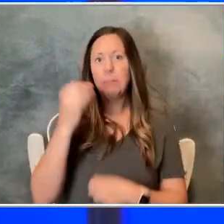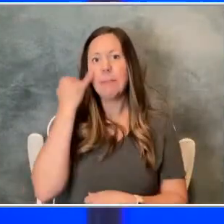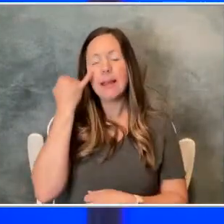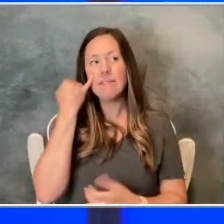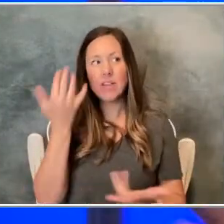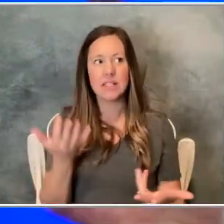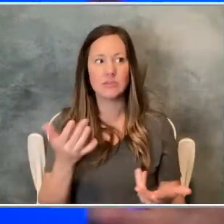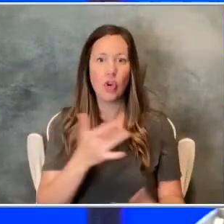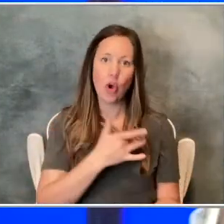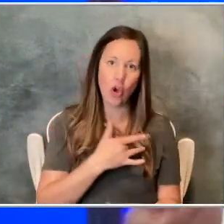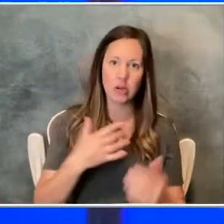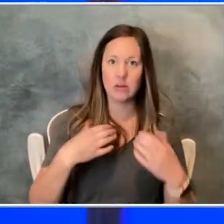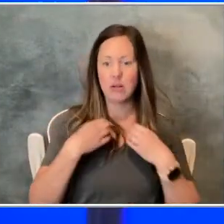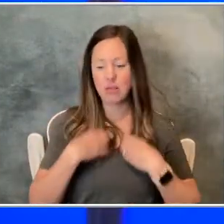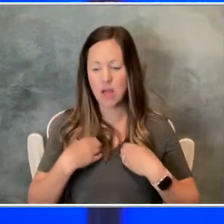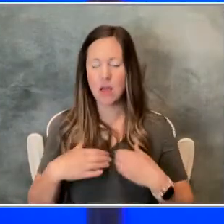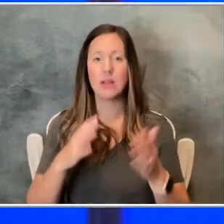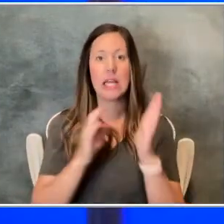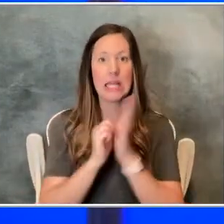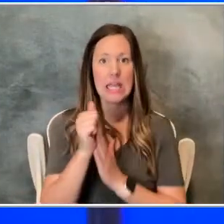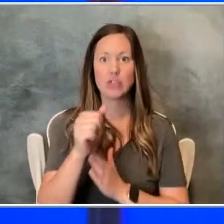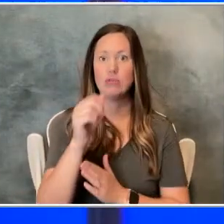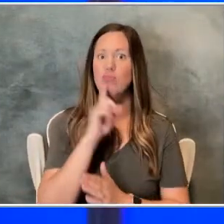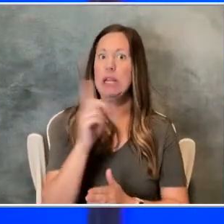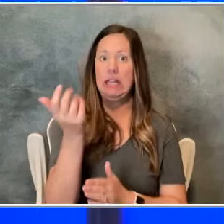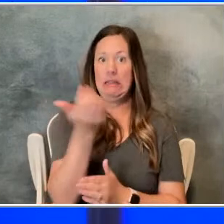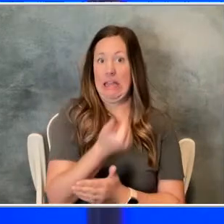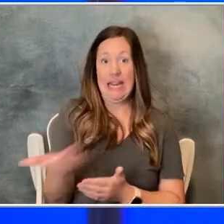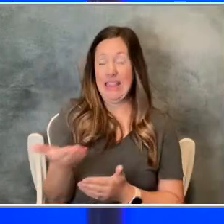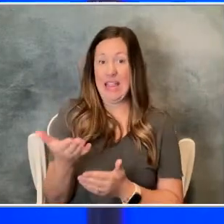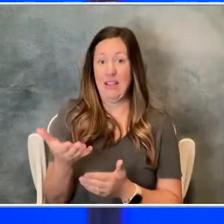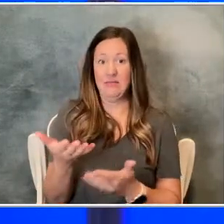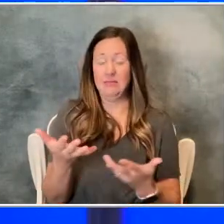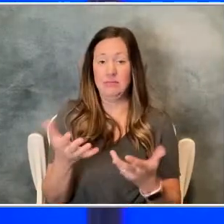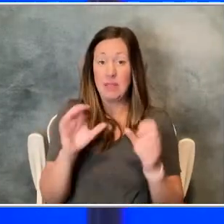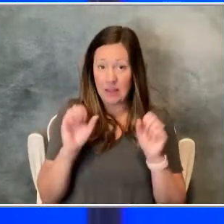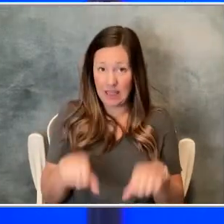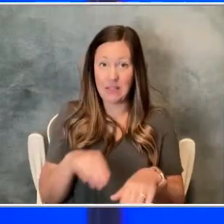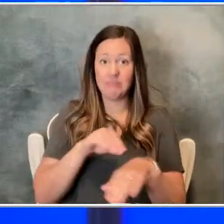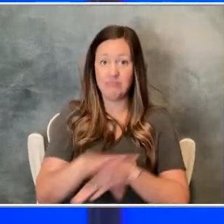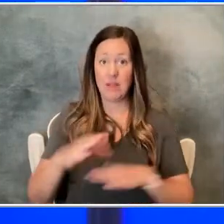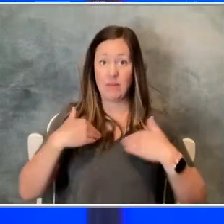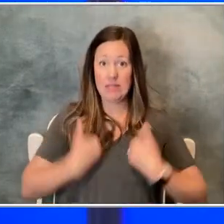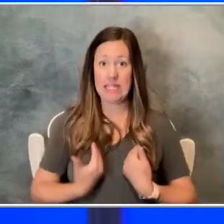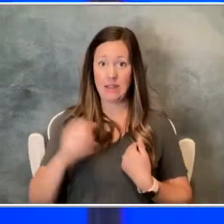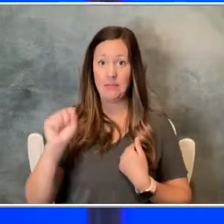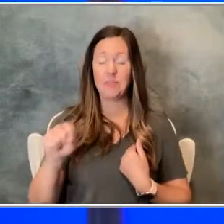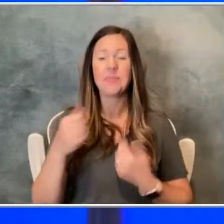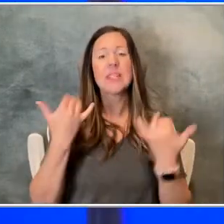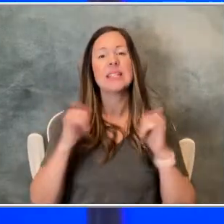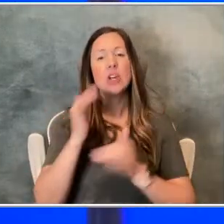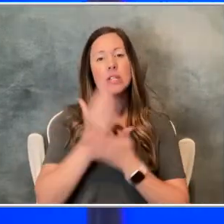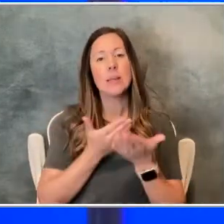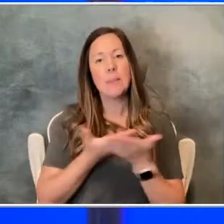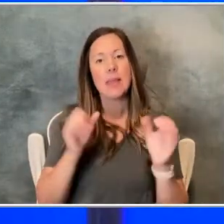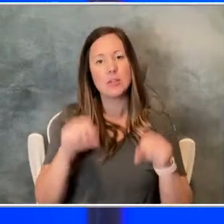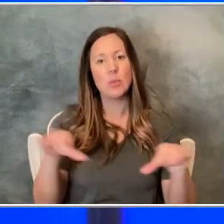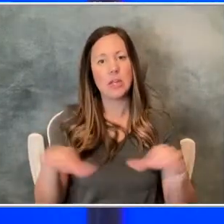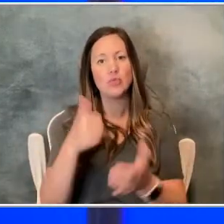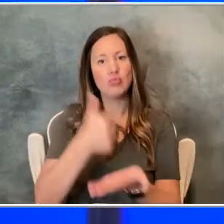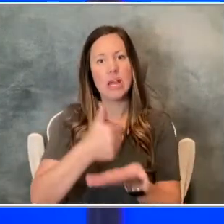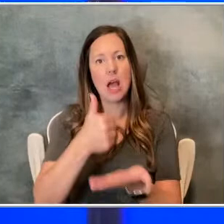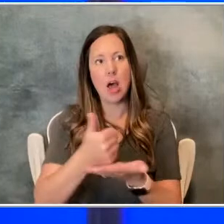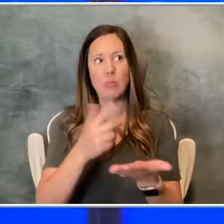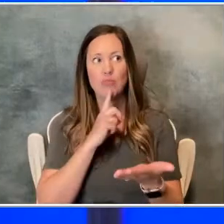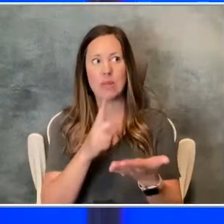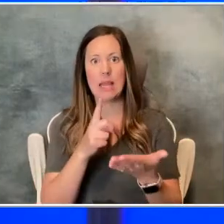heart or lung or cancer, or any of the things can contribute to fatigue. There are still things we can do to help overcome some measures of